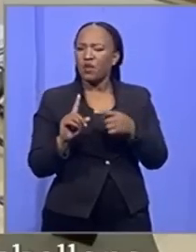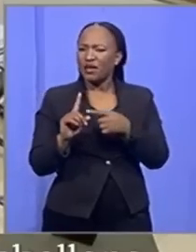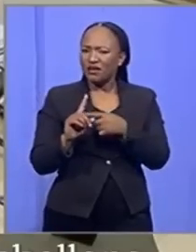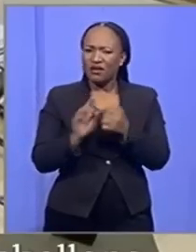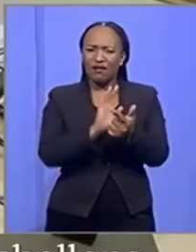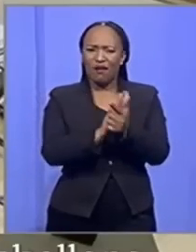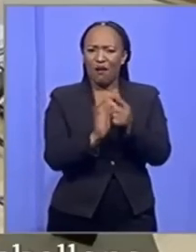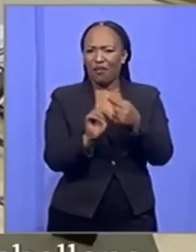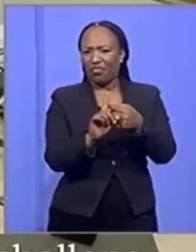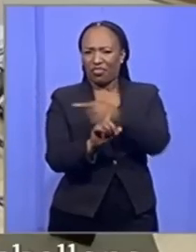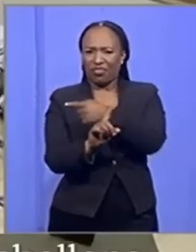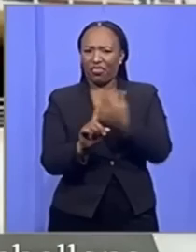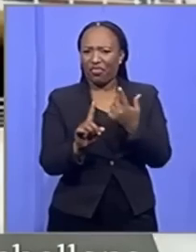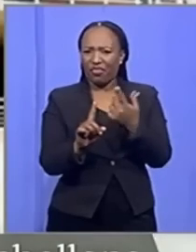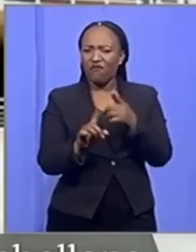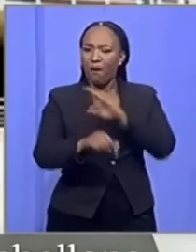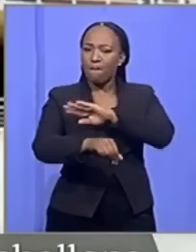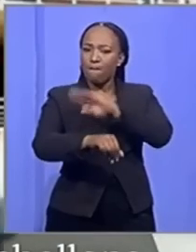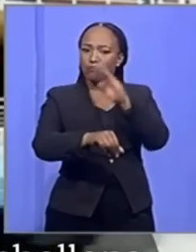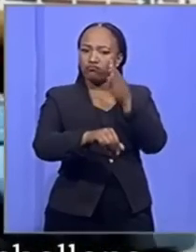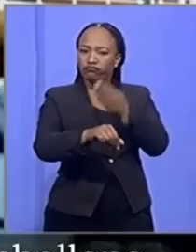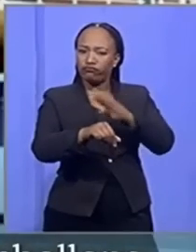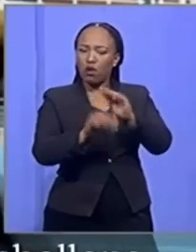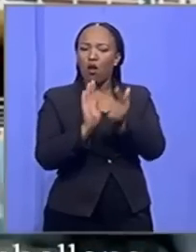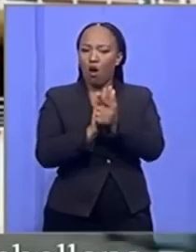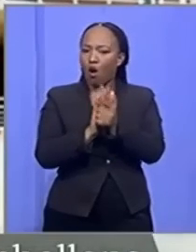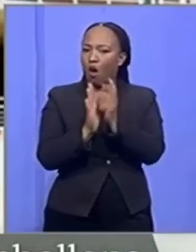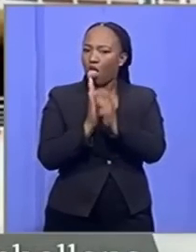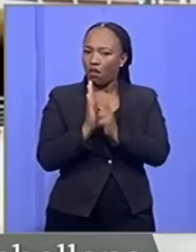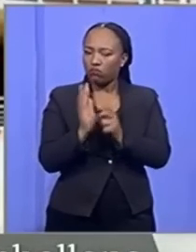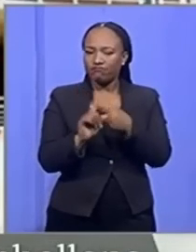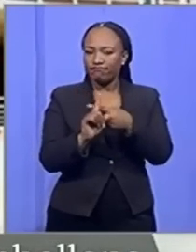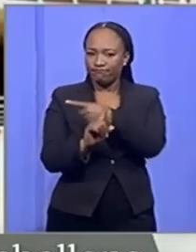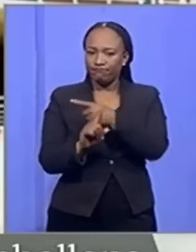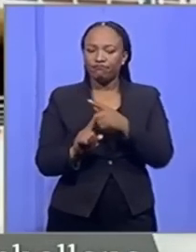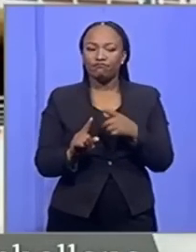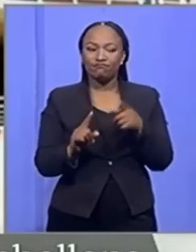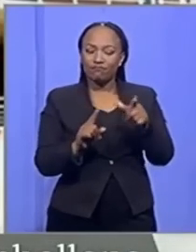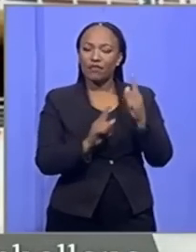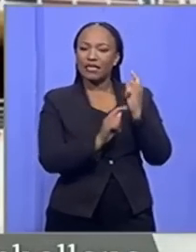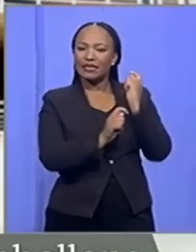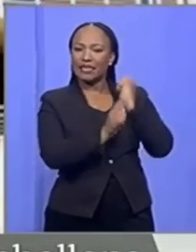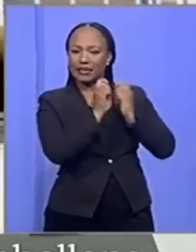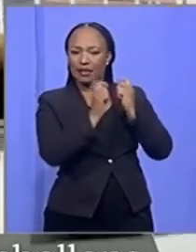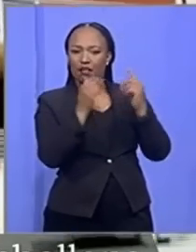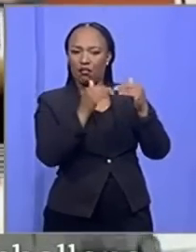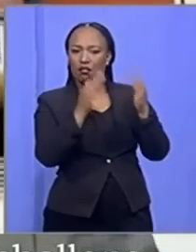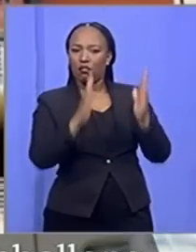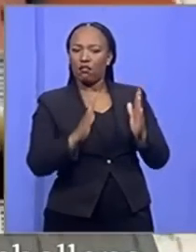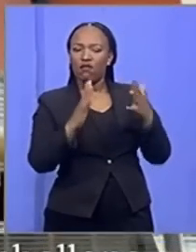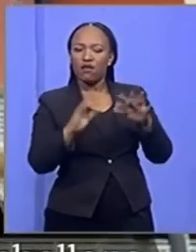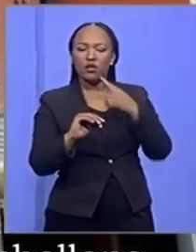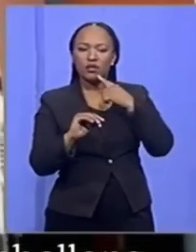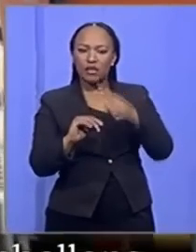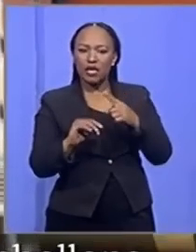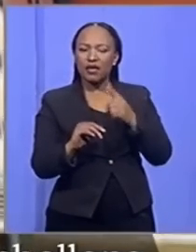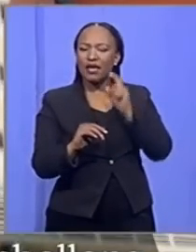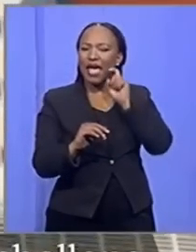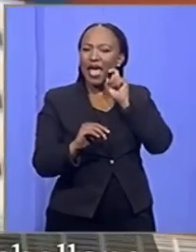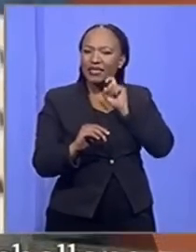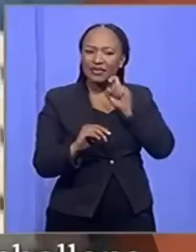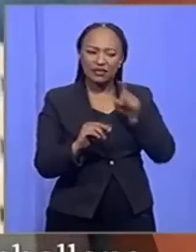molao wa tša dikoma. Go le bjalo ntlo ya magoši e rem go kgahlano le molao gore dikoma di amogele badikana ntle le